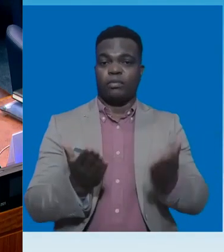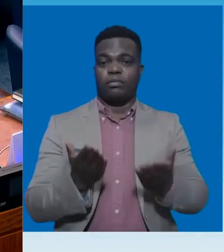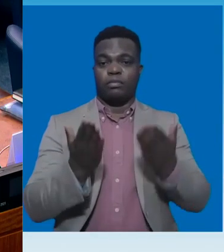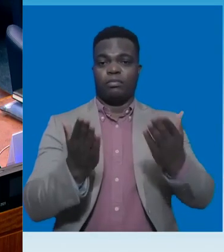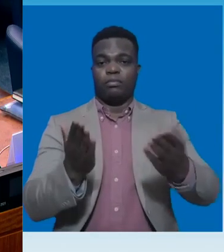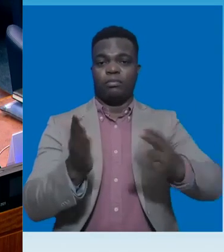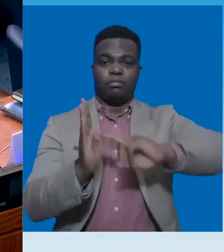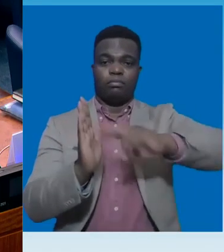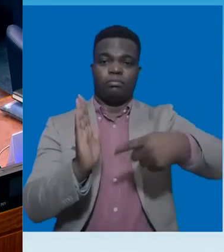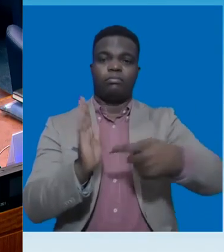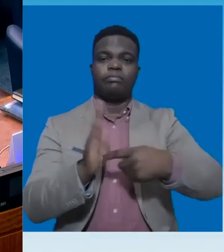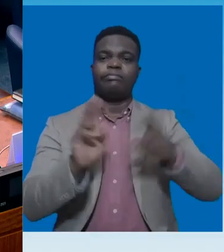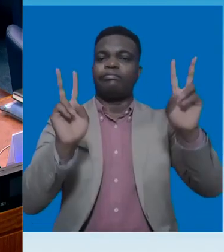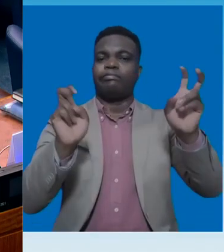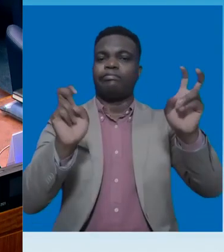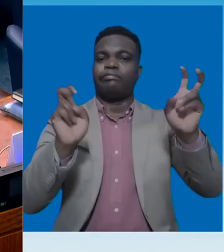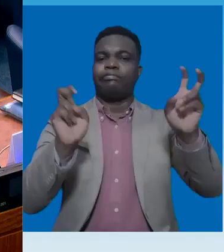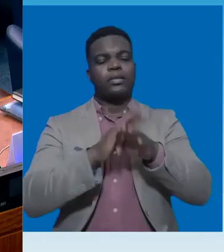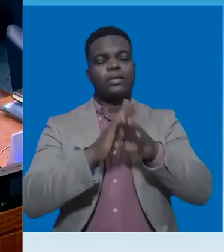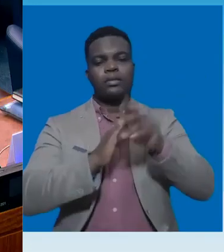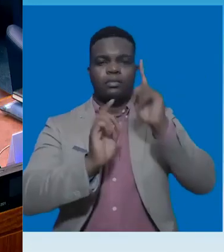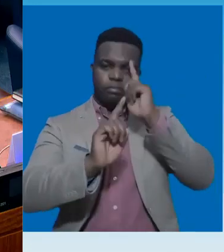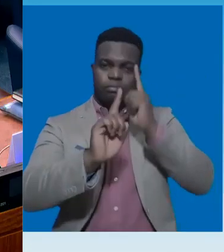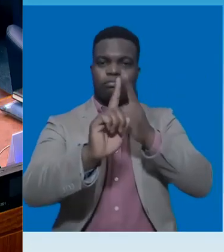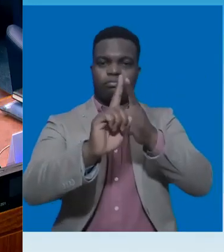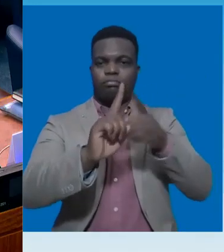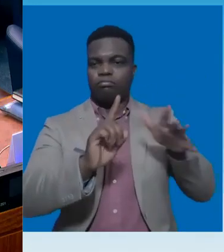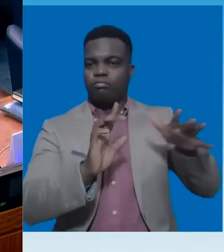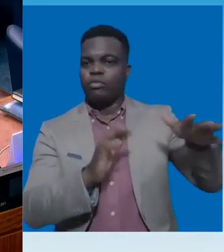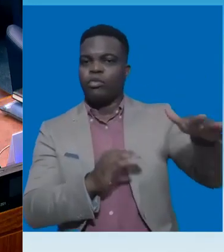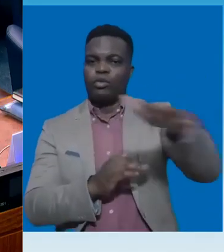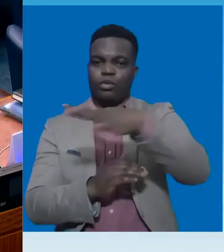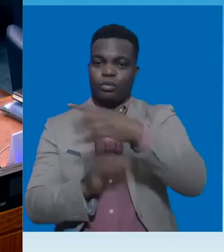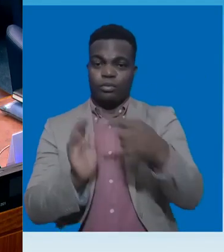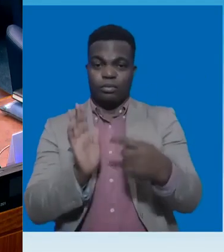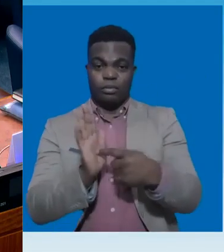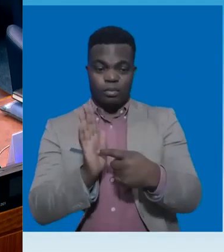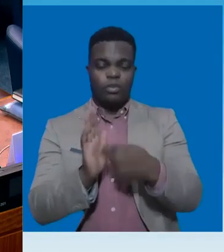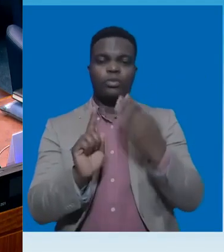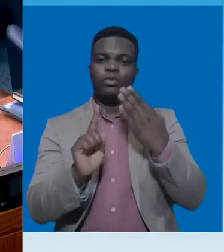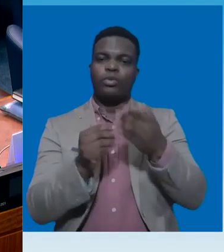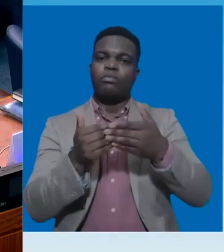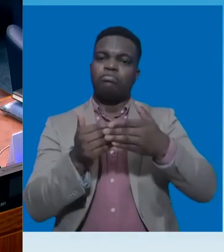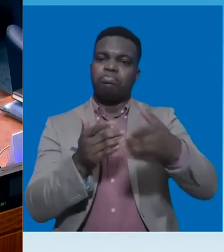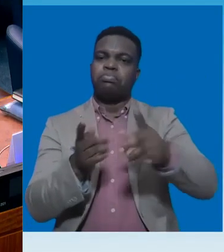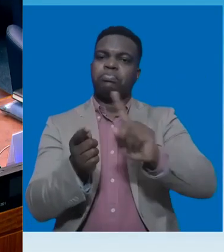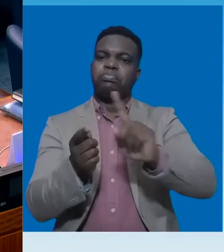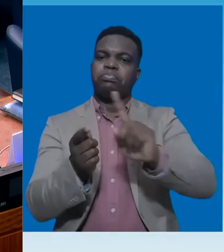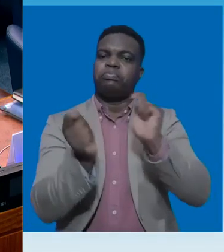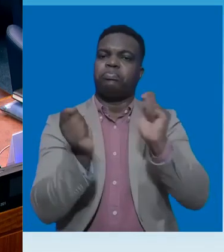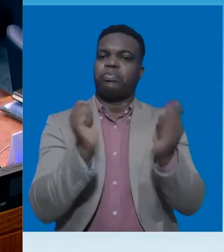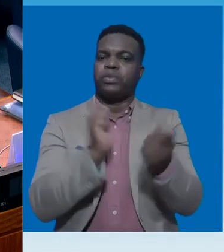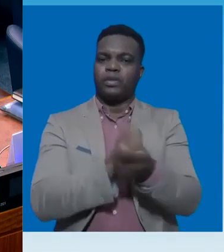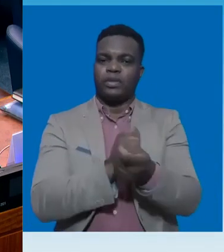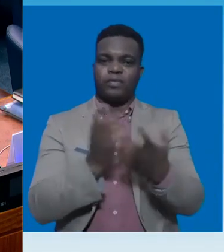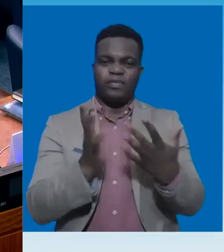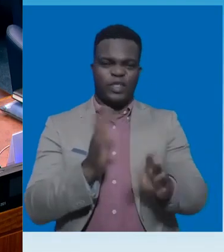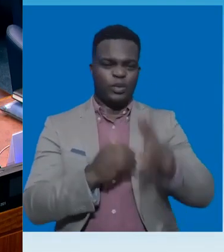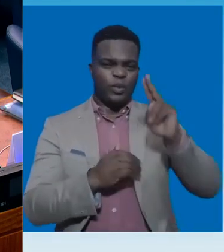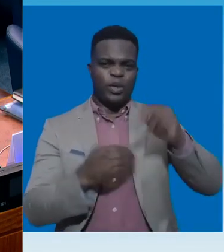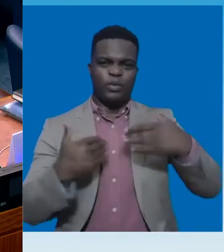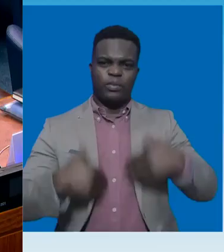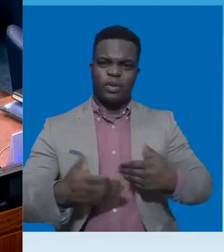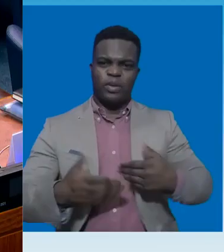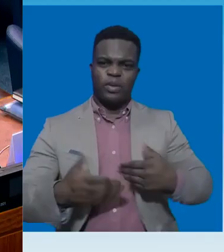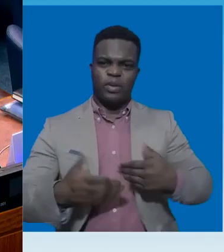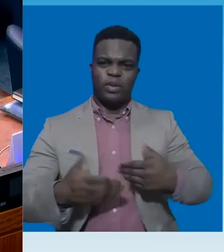was adopted by the 57th session of the UN Human Rights Council. The China Disabled Persons